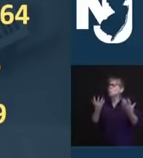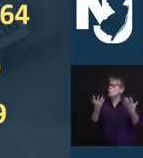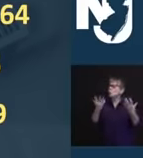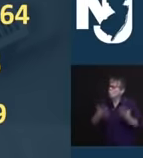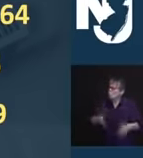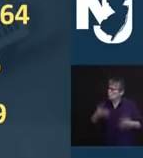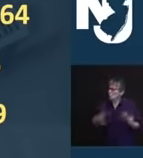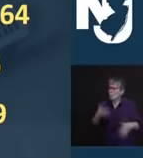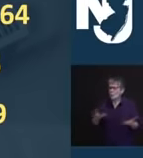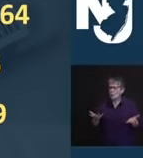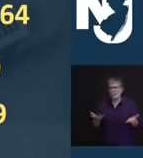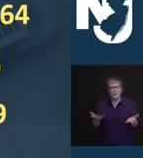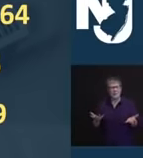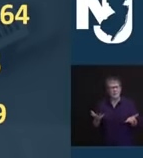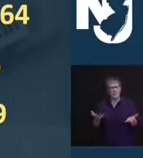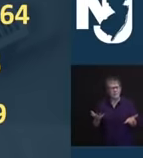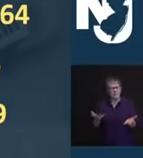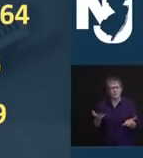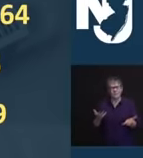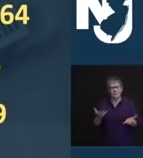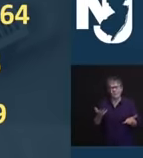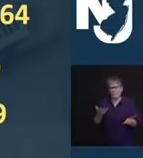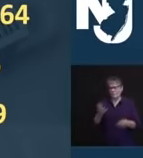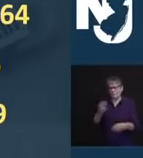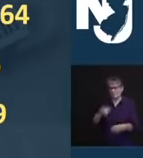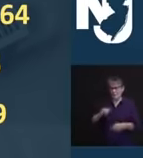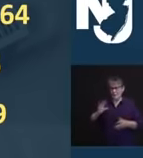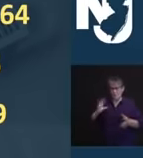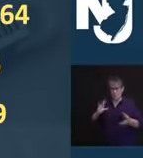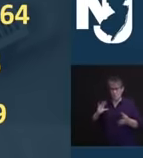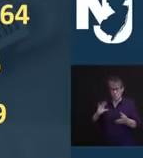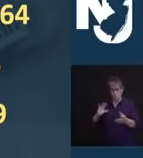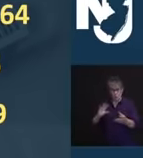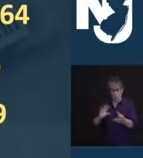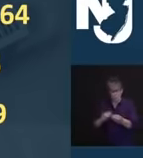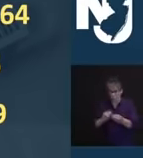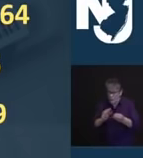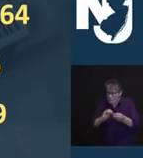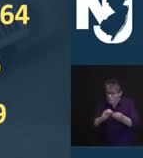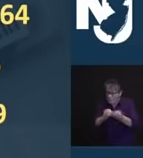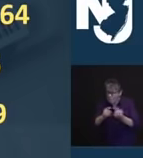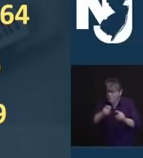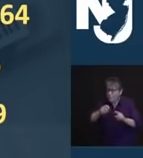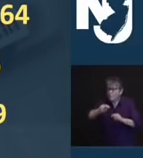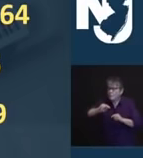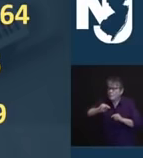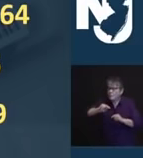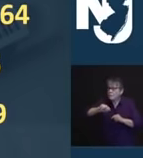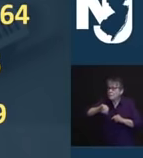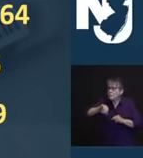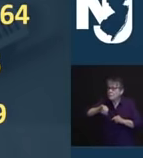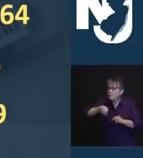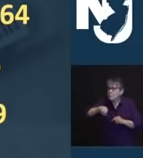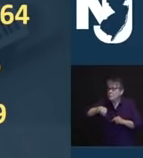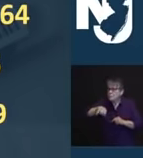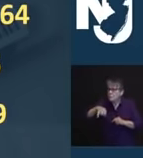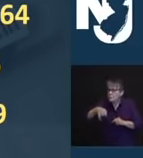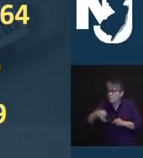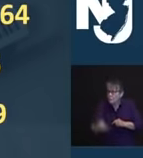Jerseyans killed in both World War I, World War II, Korea, and Vietnam combined is